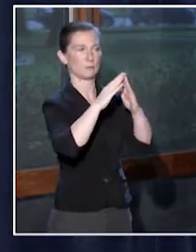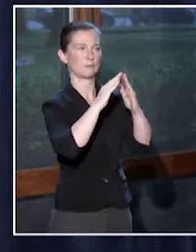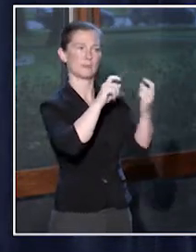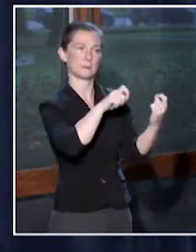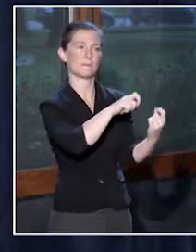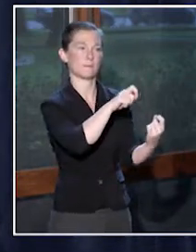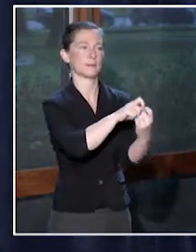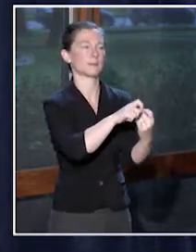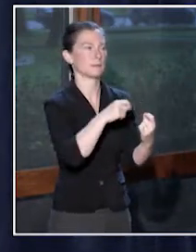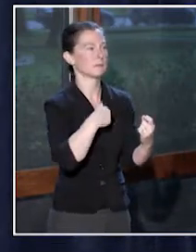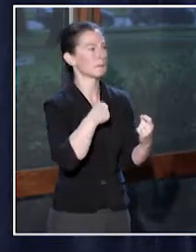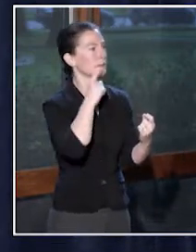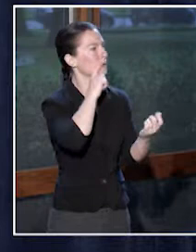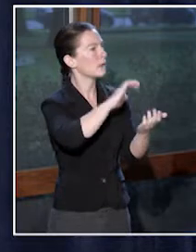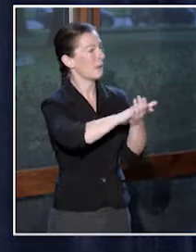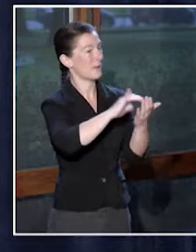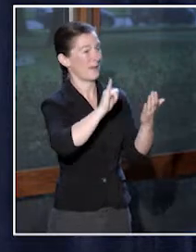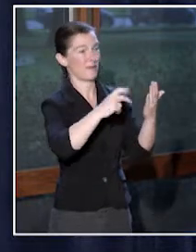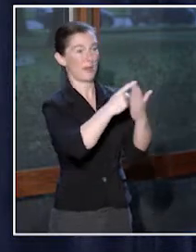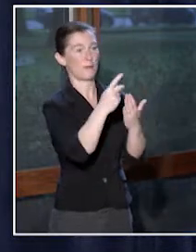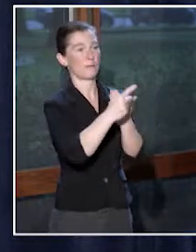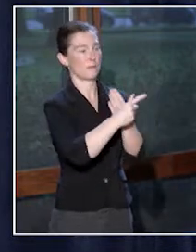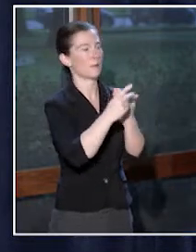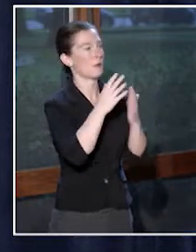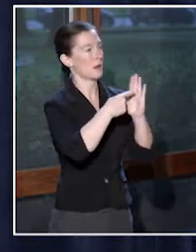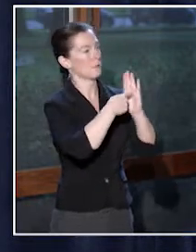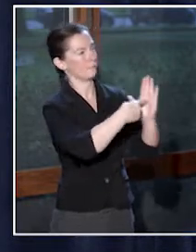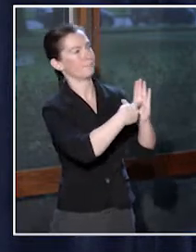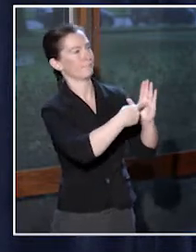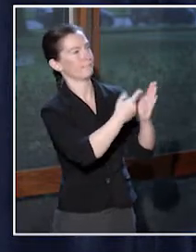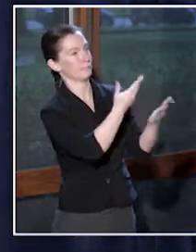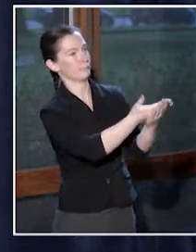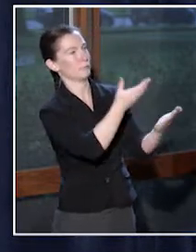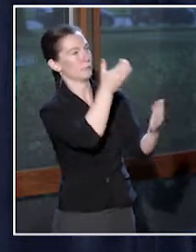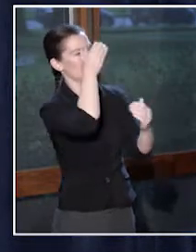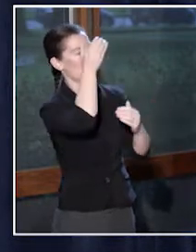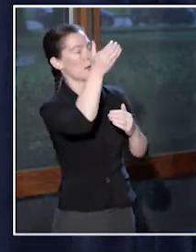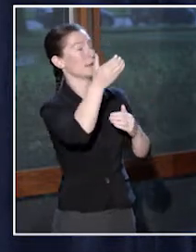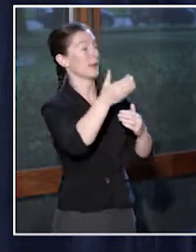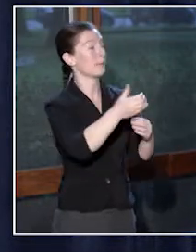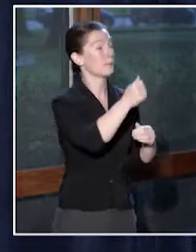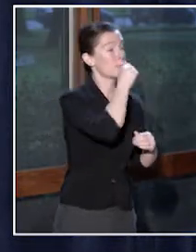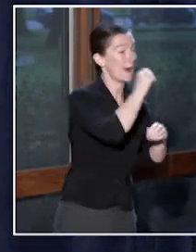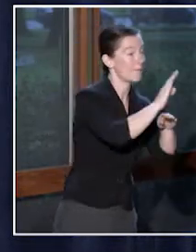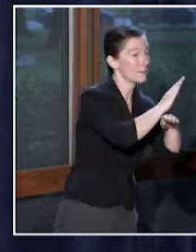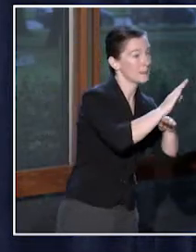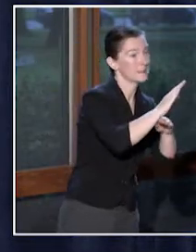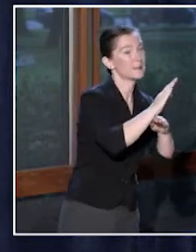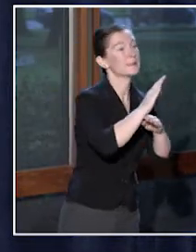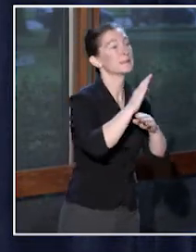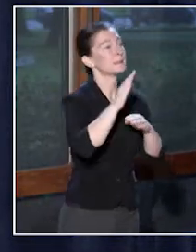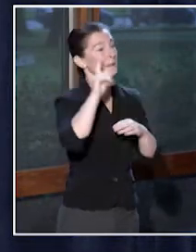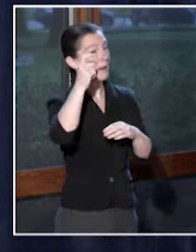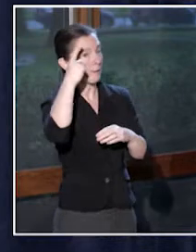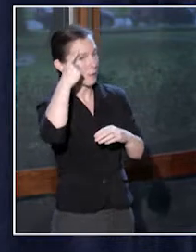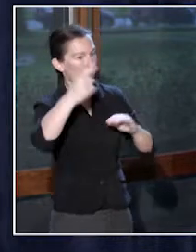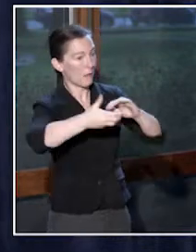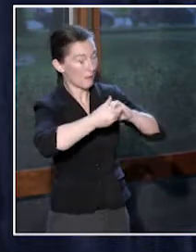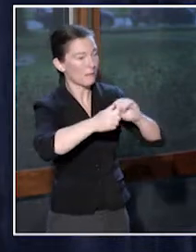of concept that public-private partnerships can work effectively to help us address this